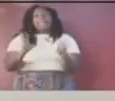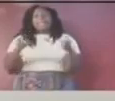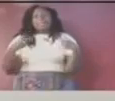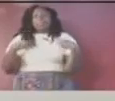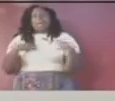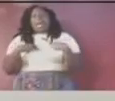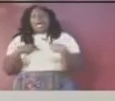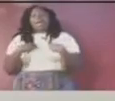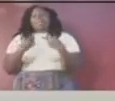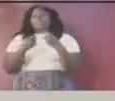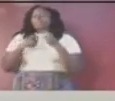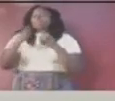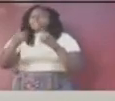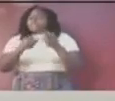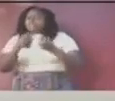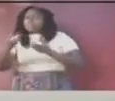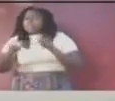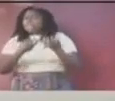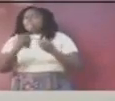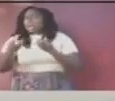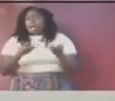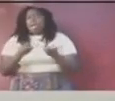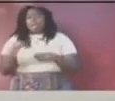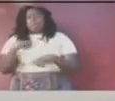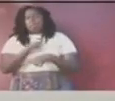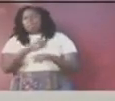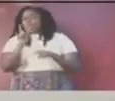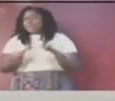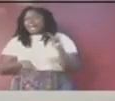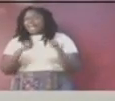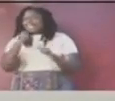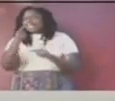we cannot disclose the following: the formula of